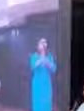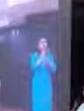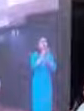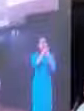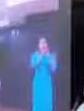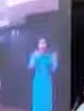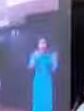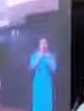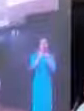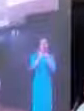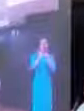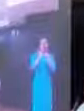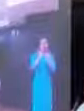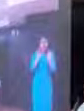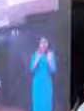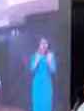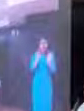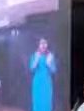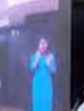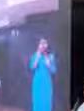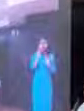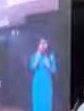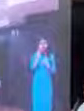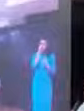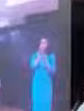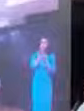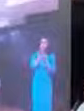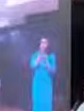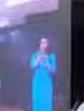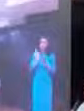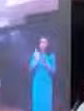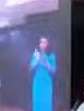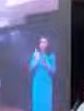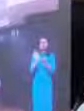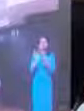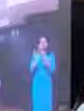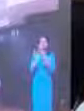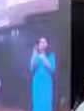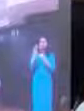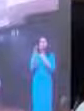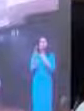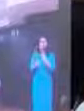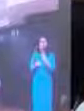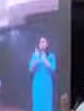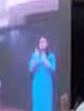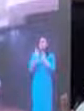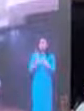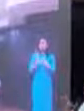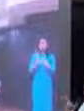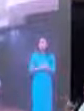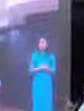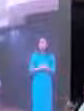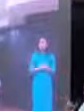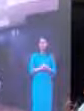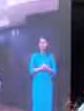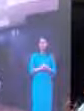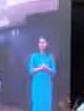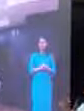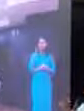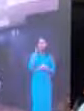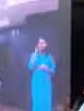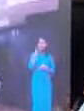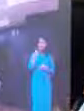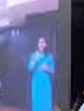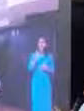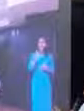would have been able to find easy ways of getting over it, because it was in fact, in my view,